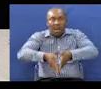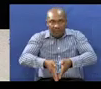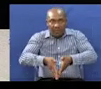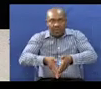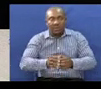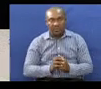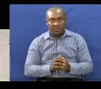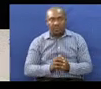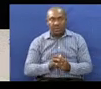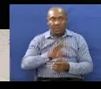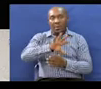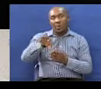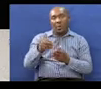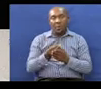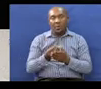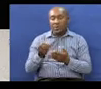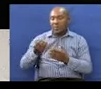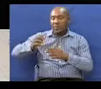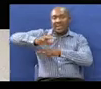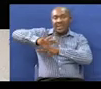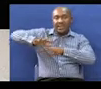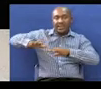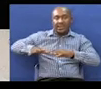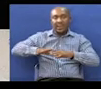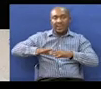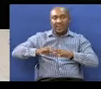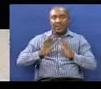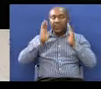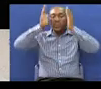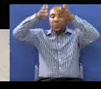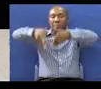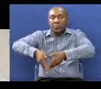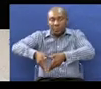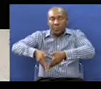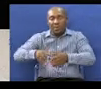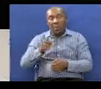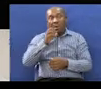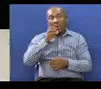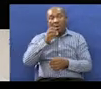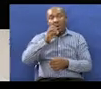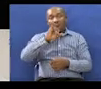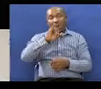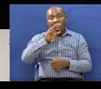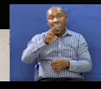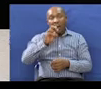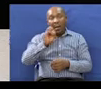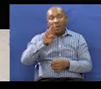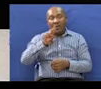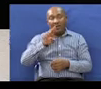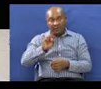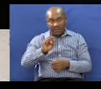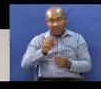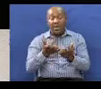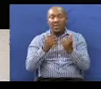Divers who goes deep down the sea. It is used by divers who goes deep down the sea. They need oxygen